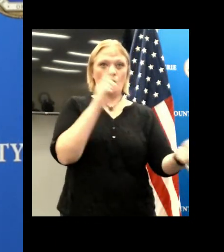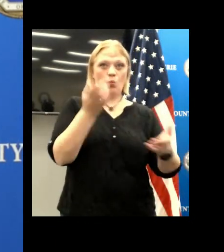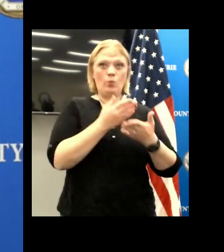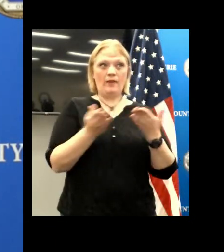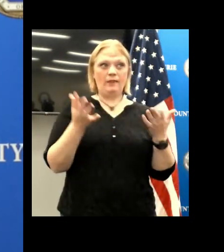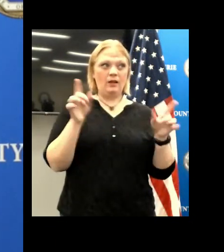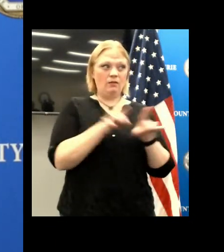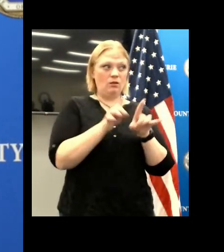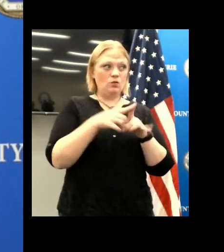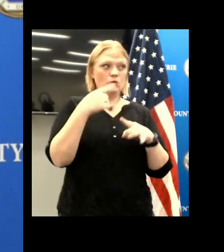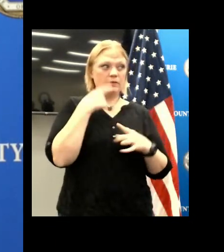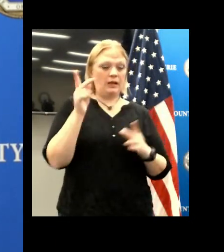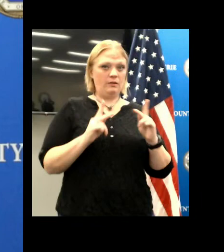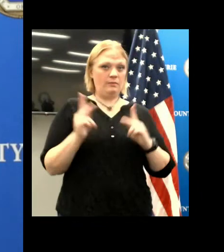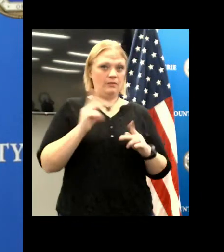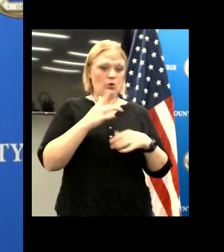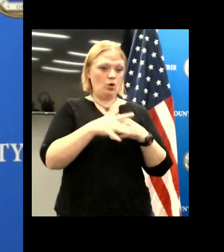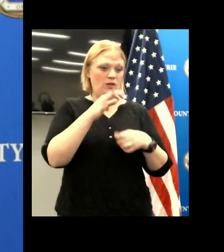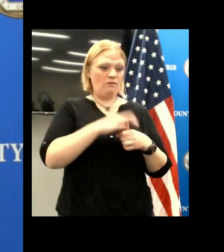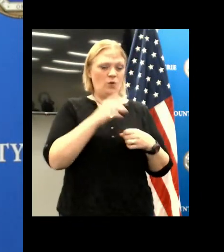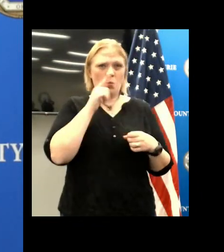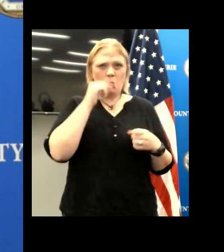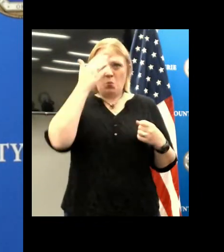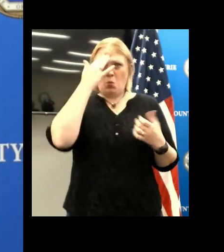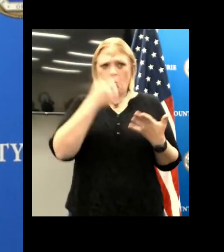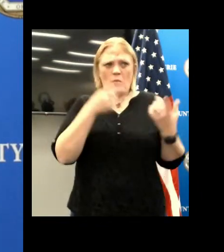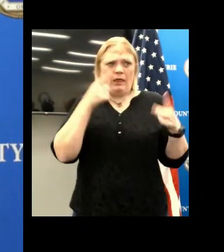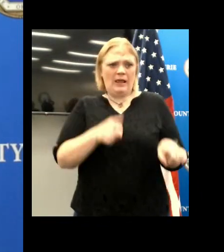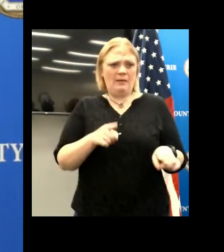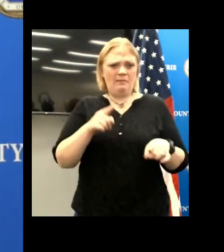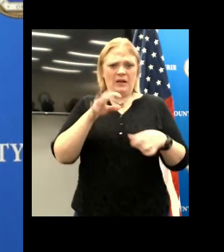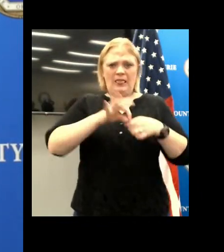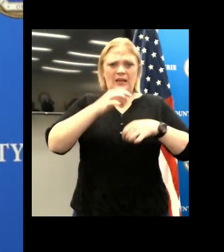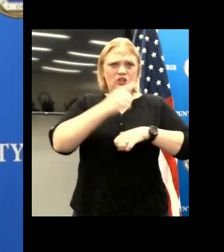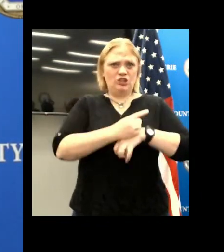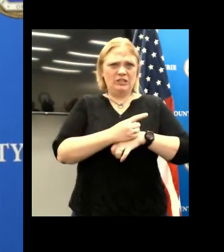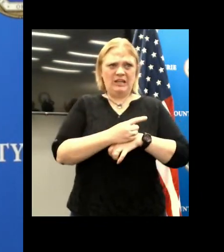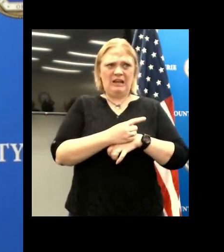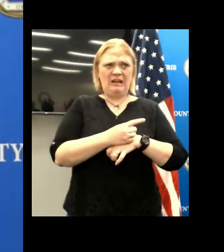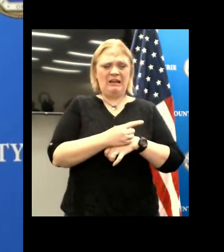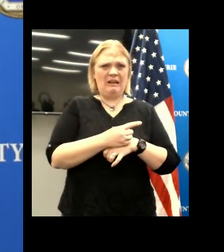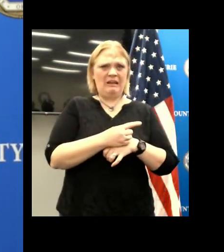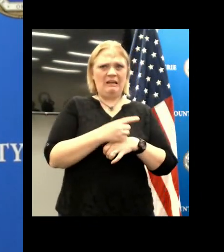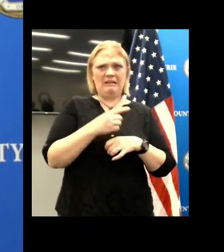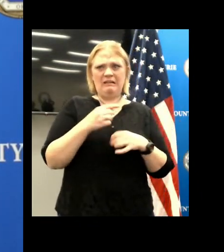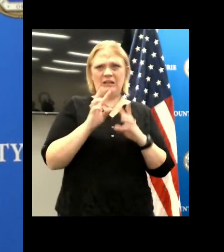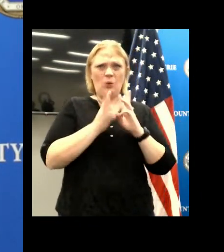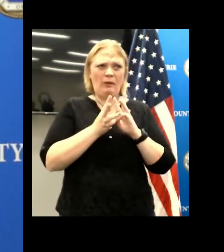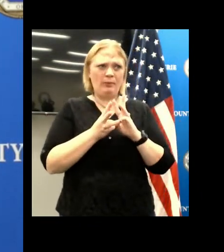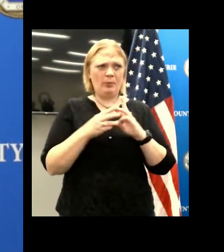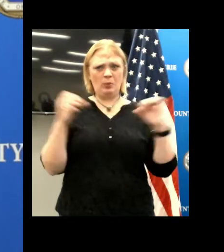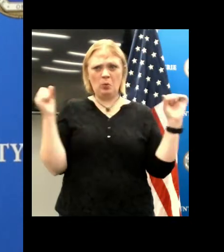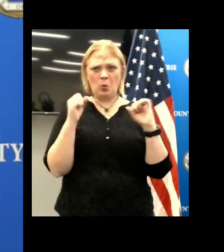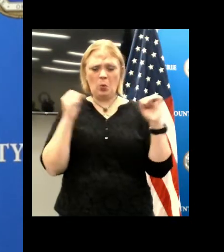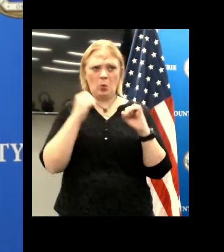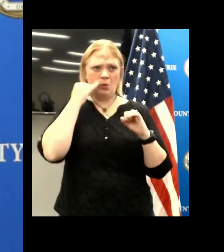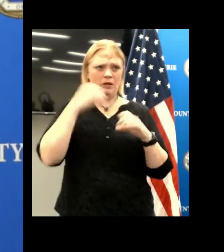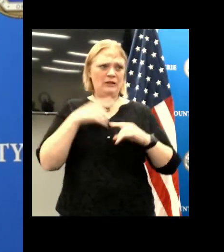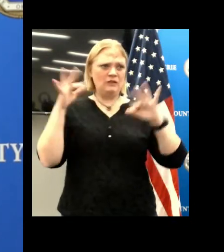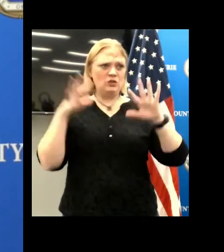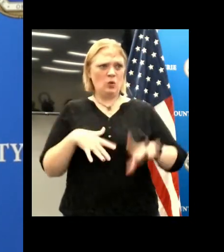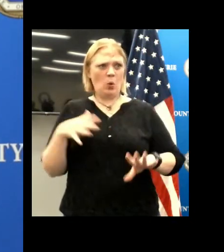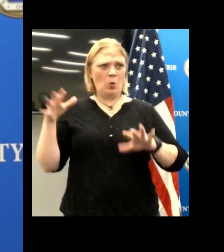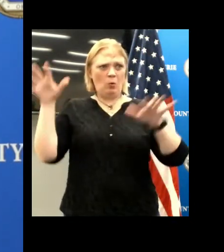tell folks about early voting is who knows what's going to happen on Election Day weather-wise. It's looking like it's going to be cold. What if a snowstorm hits? What if we